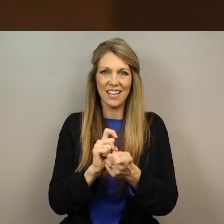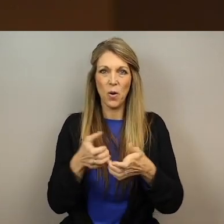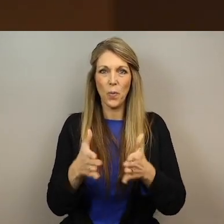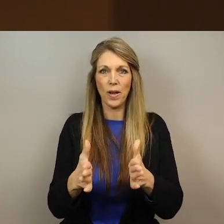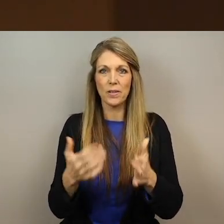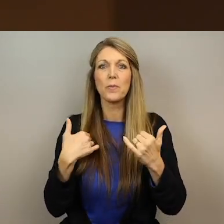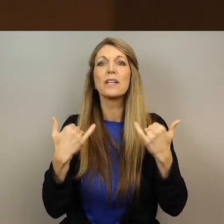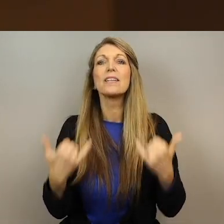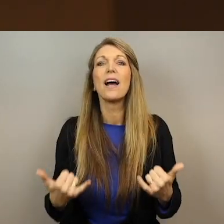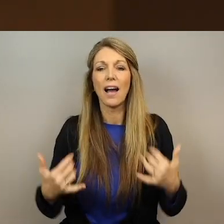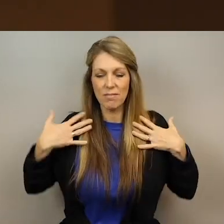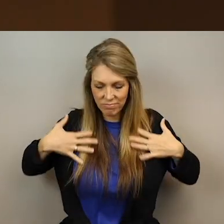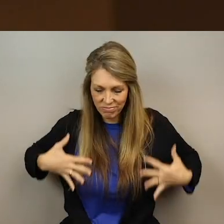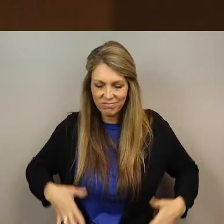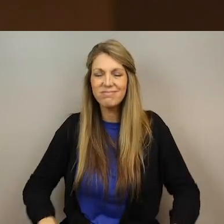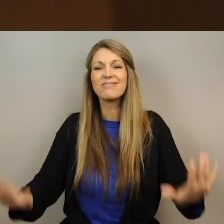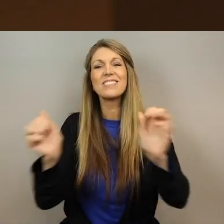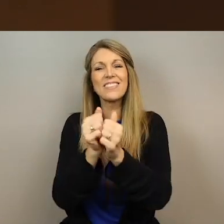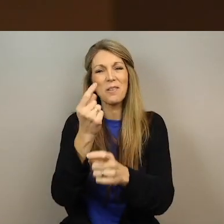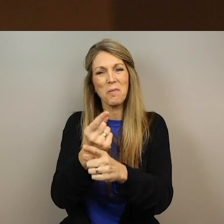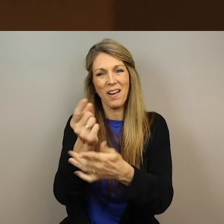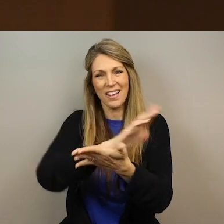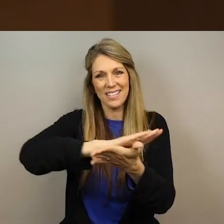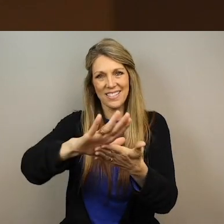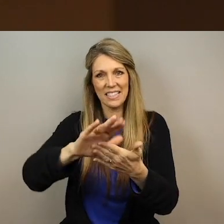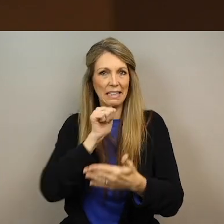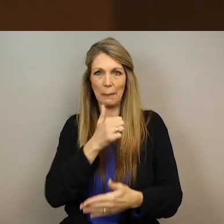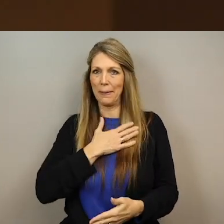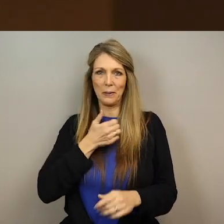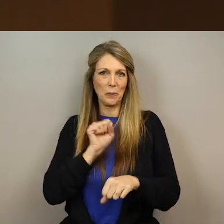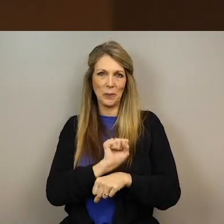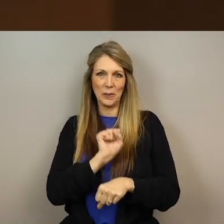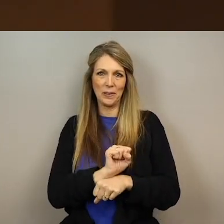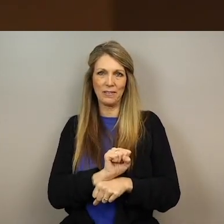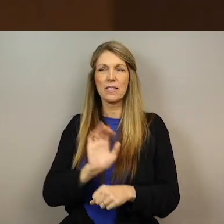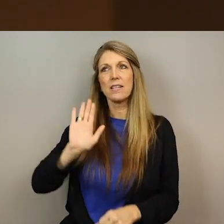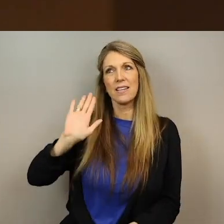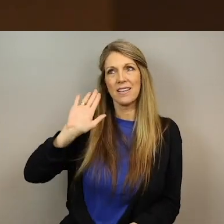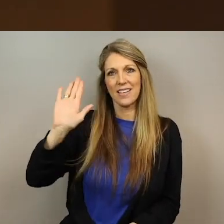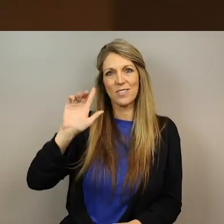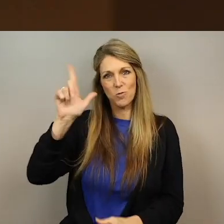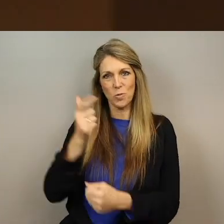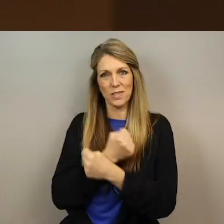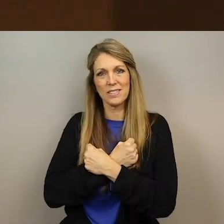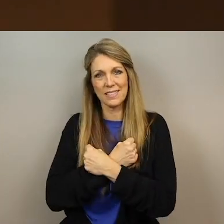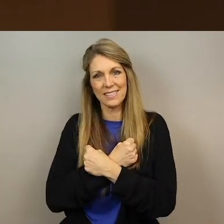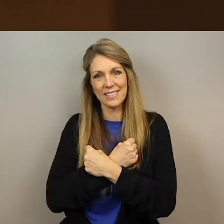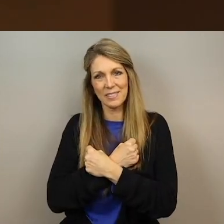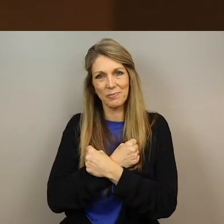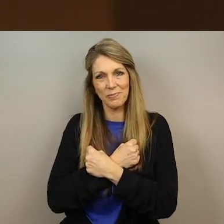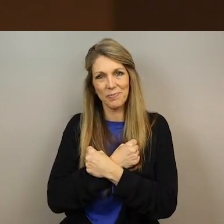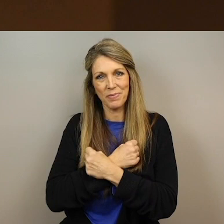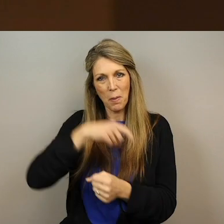now are clothed in his righteousness. Not of our works, but of his grace.